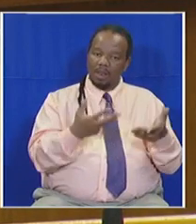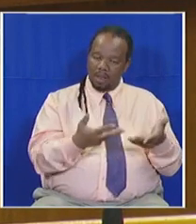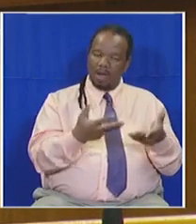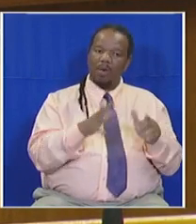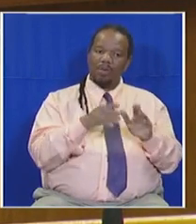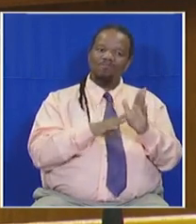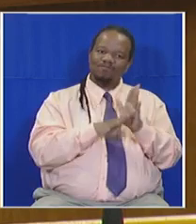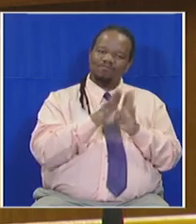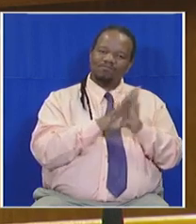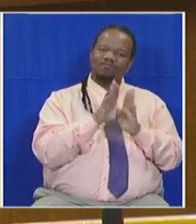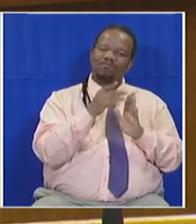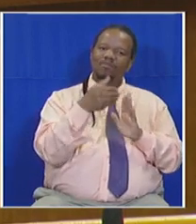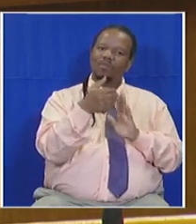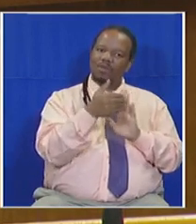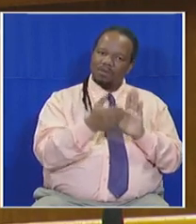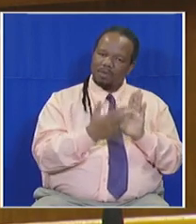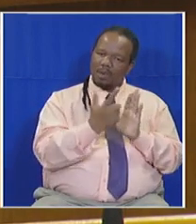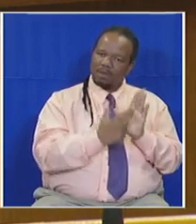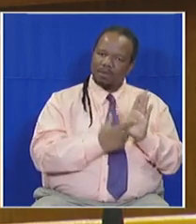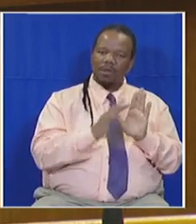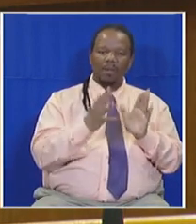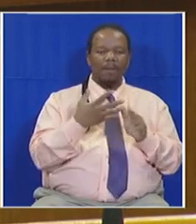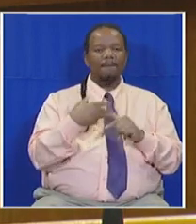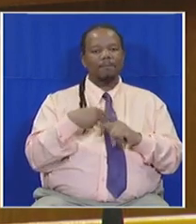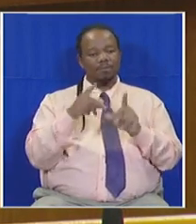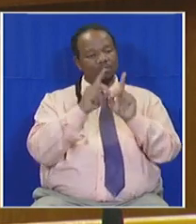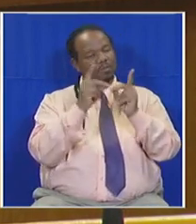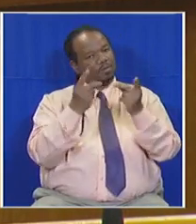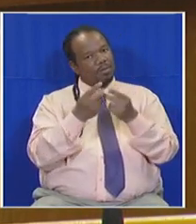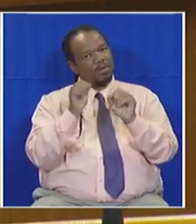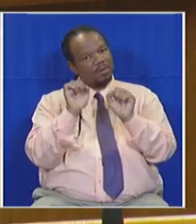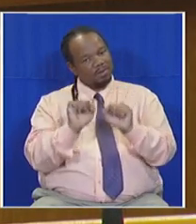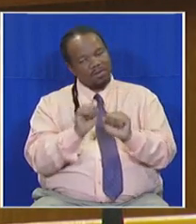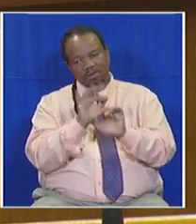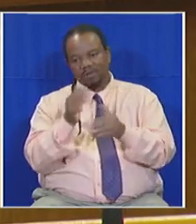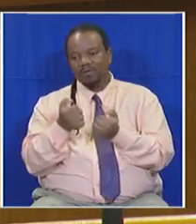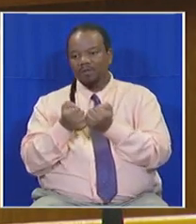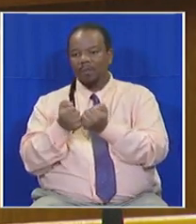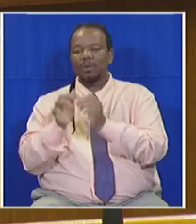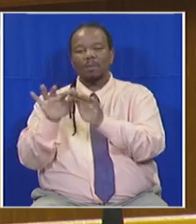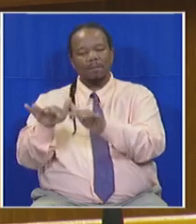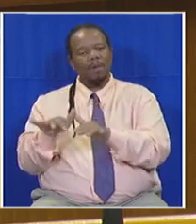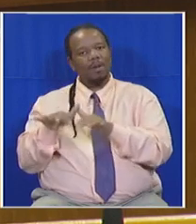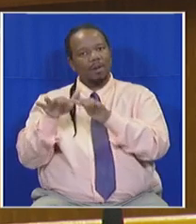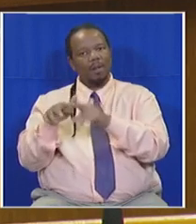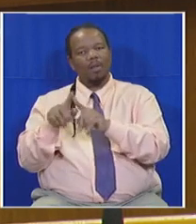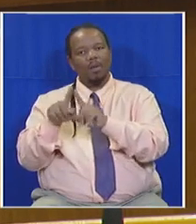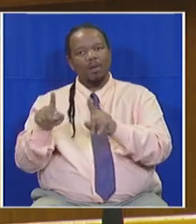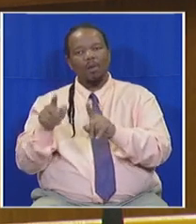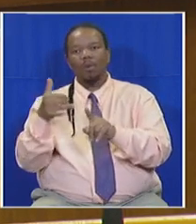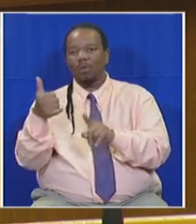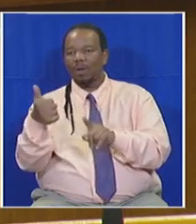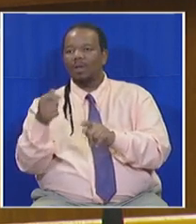legislation. The ministry has prioritized supporting the parliamentary processes towards the enactment of the traditional